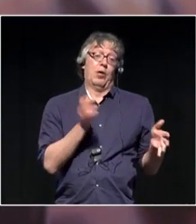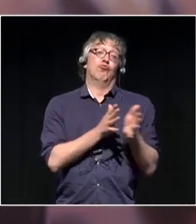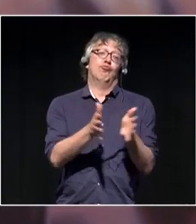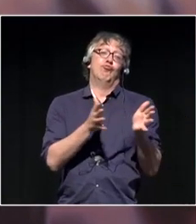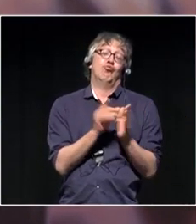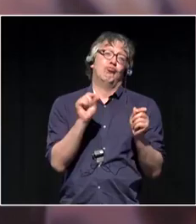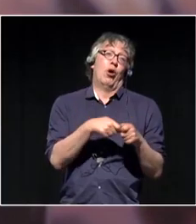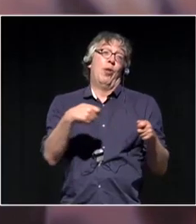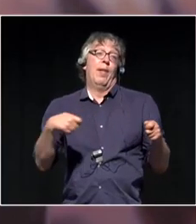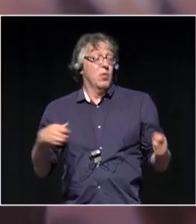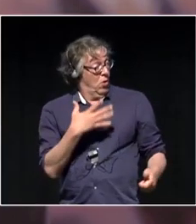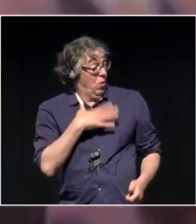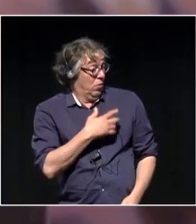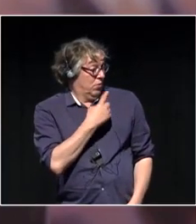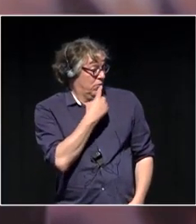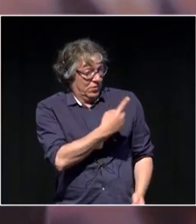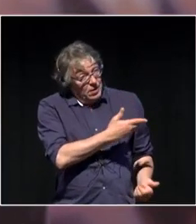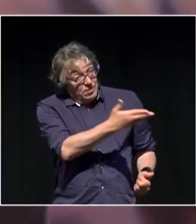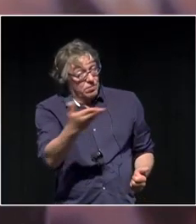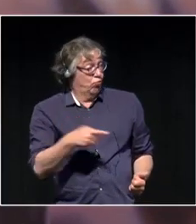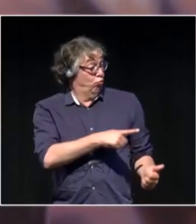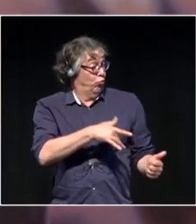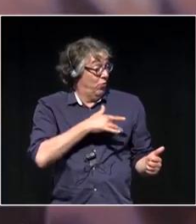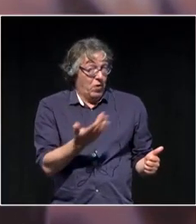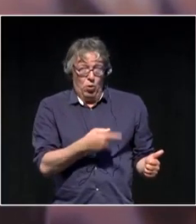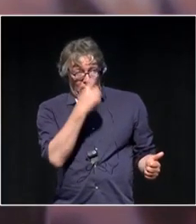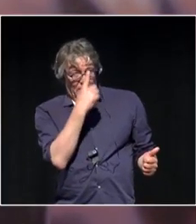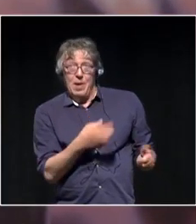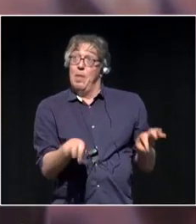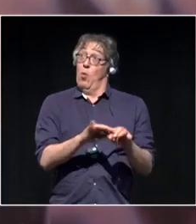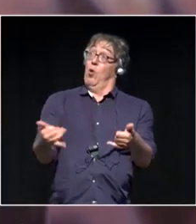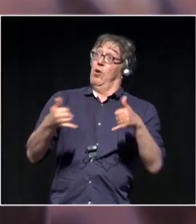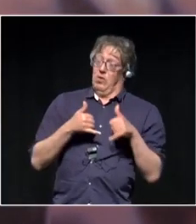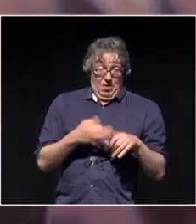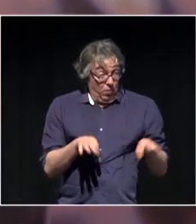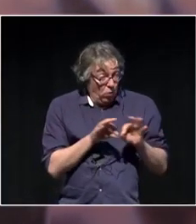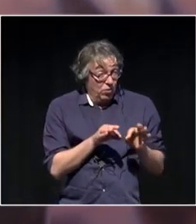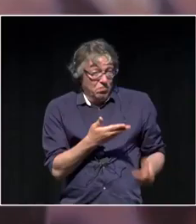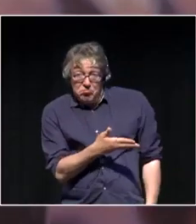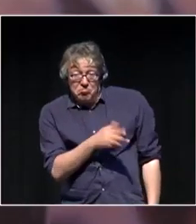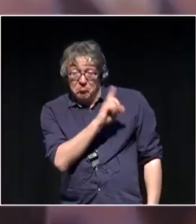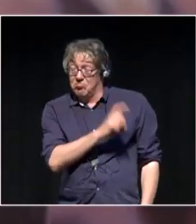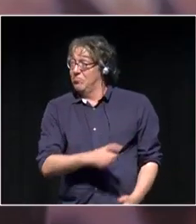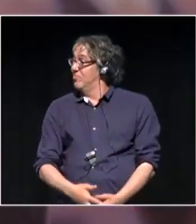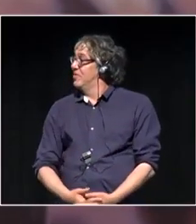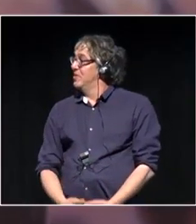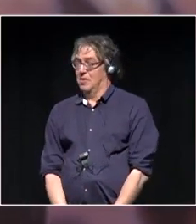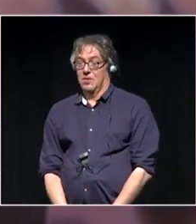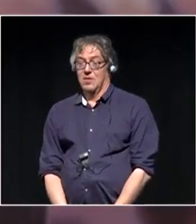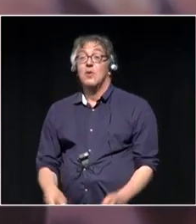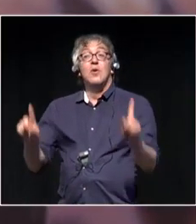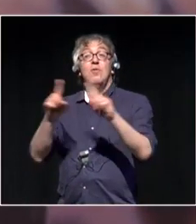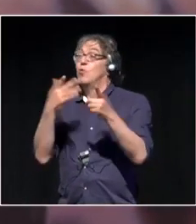But is there something you would like to say? What do you feel? Do you think it's important for you to have won this award? Firstly, good